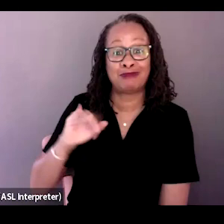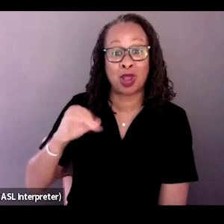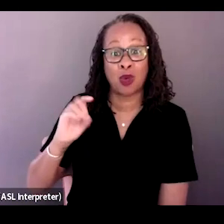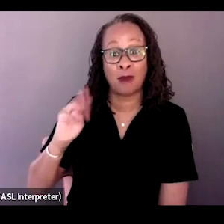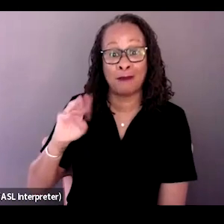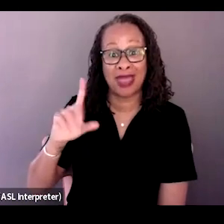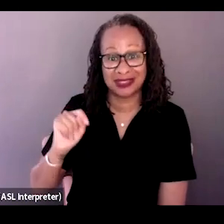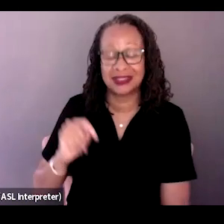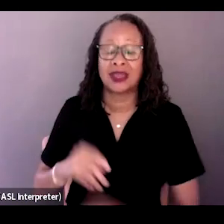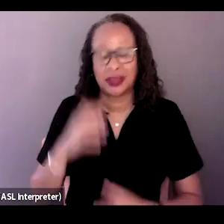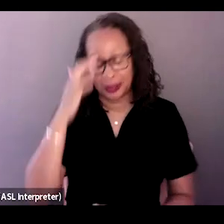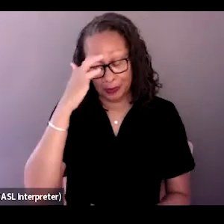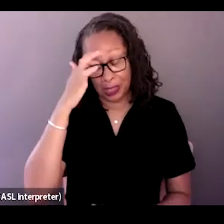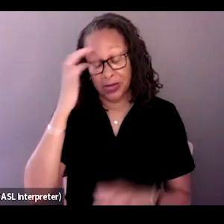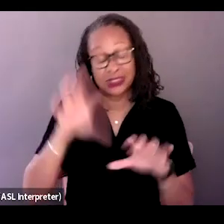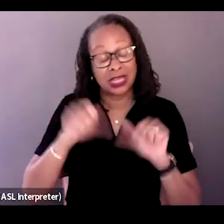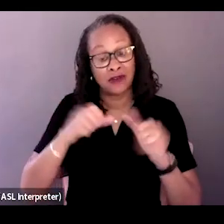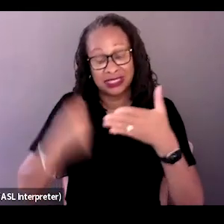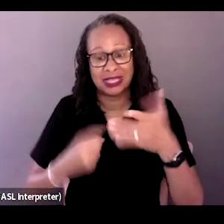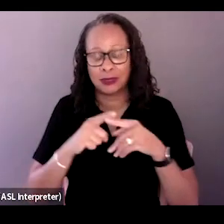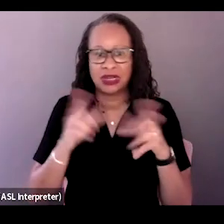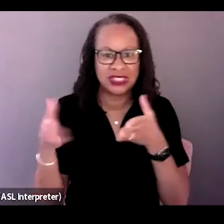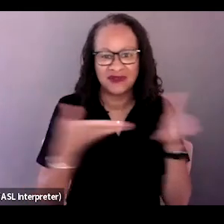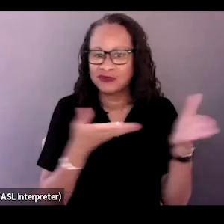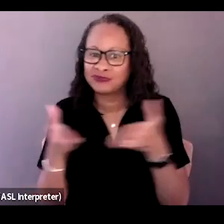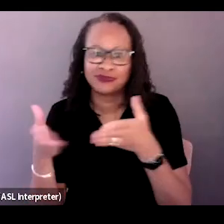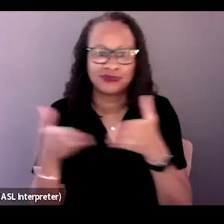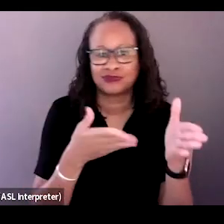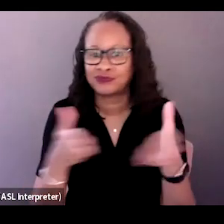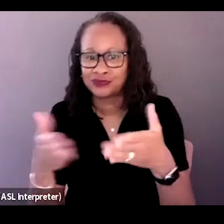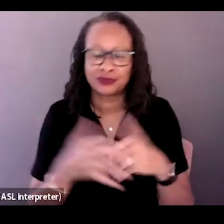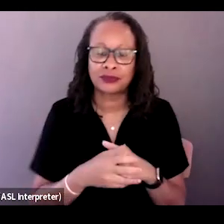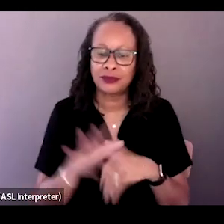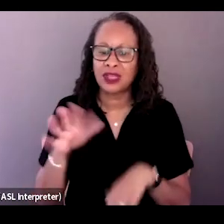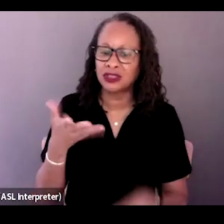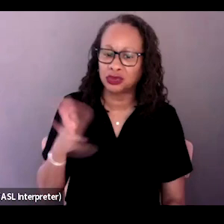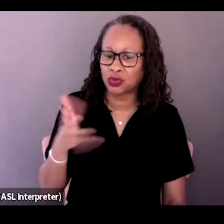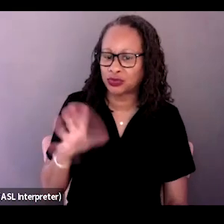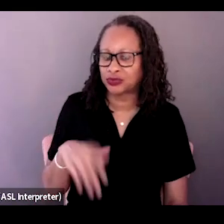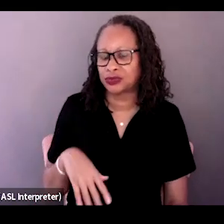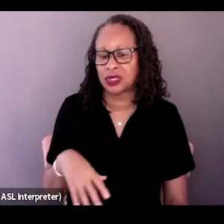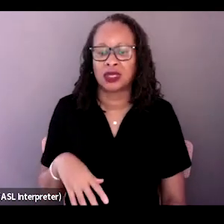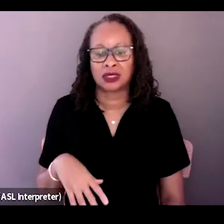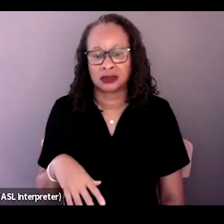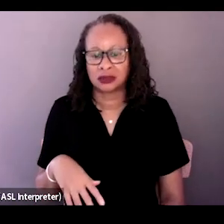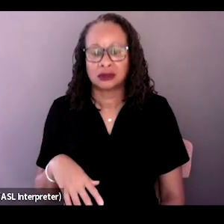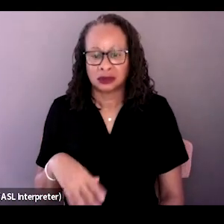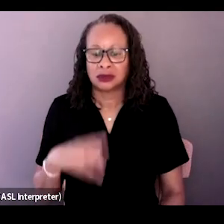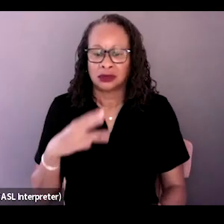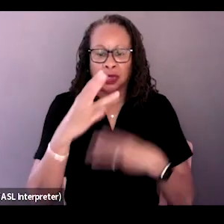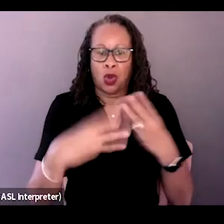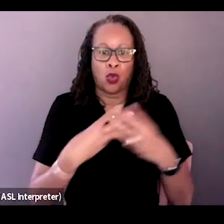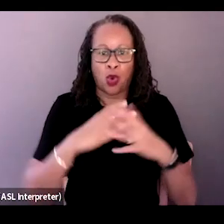the global south in, but he was navigating sort of a whole sort of world